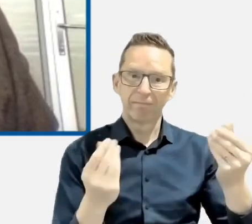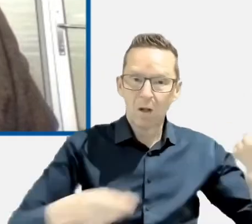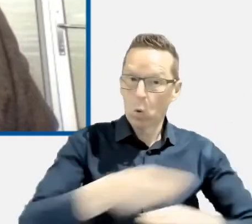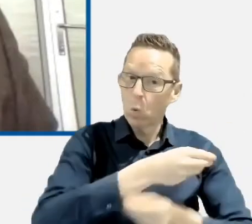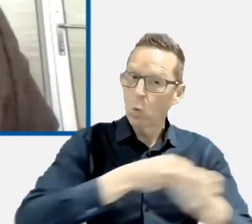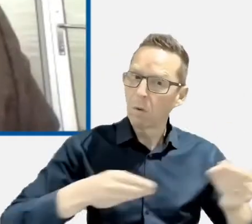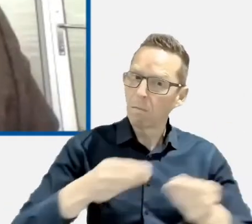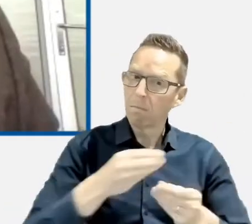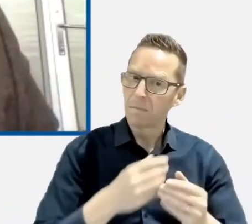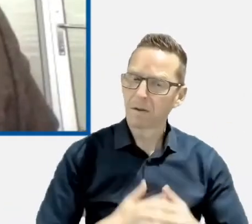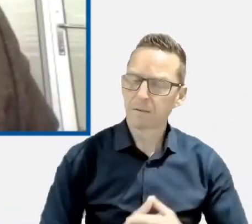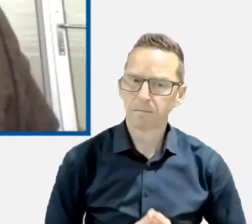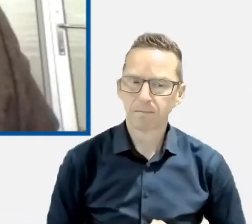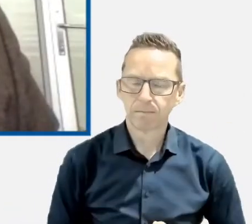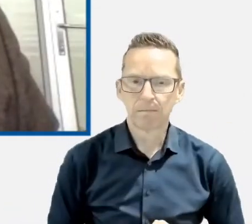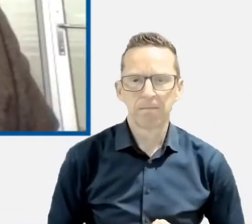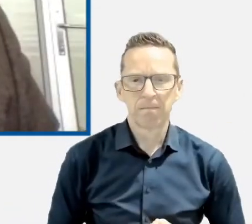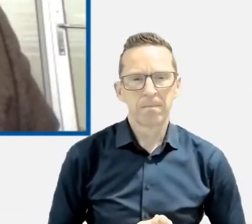understand the risk